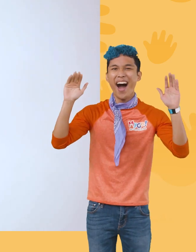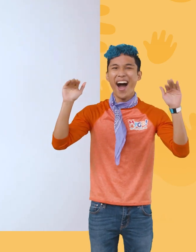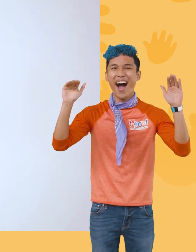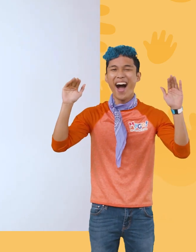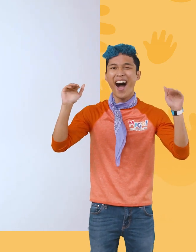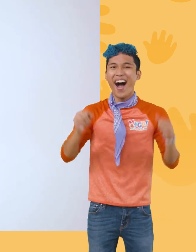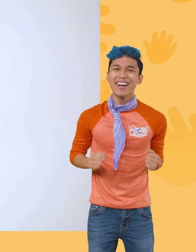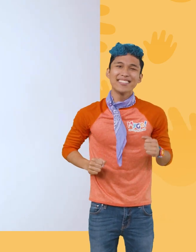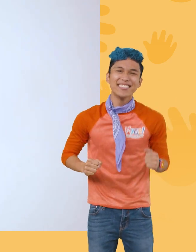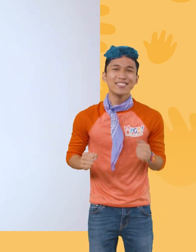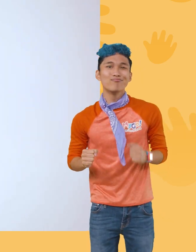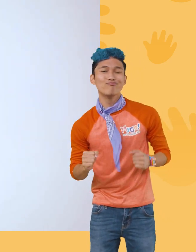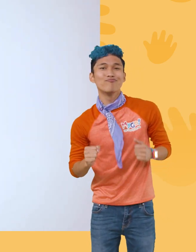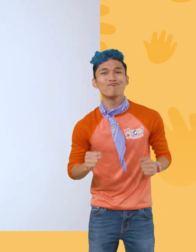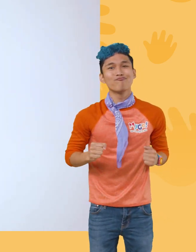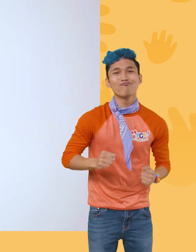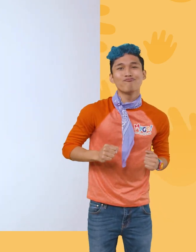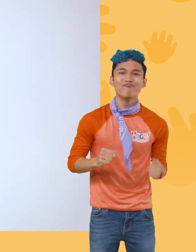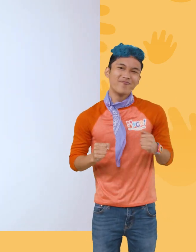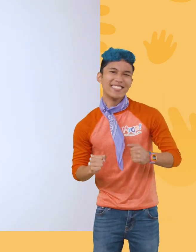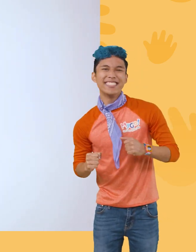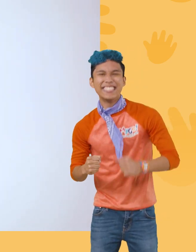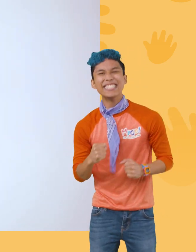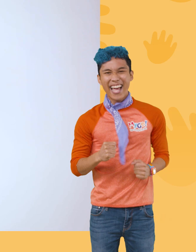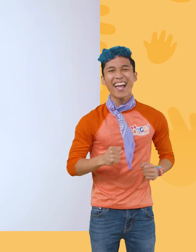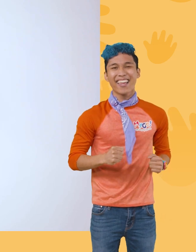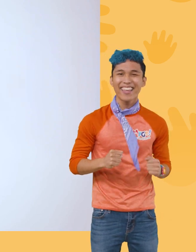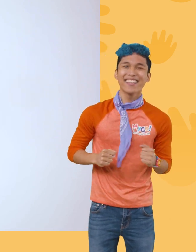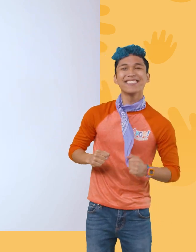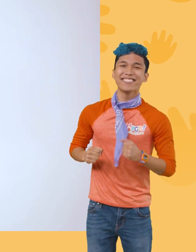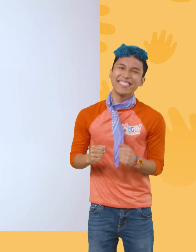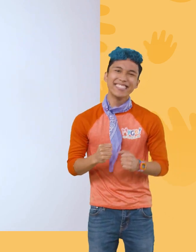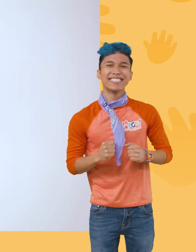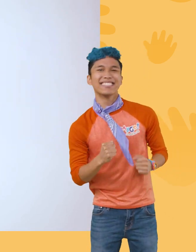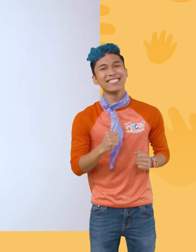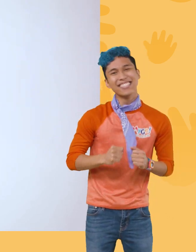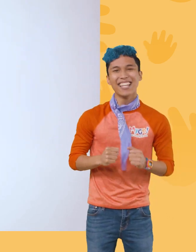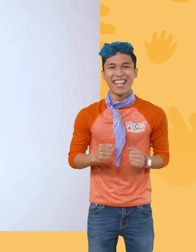Bye-bye. Thank you.